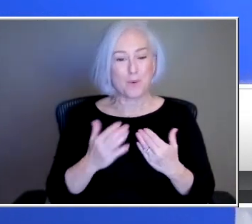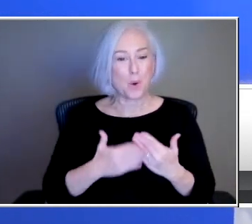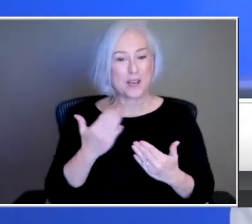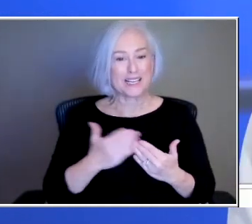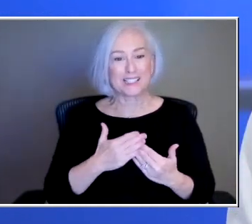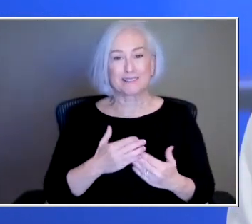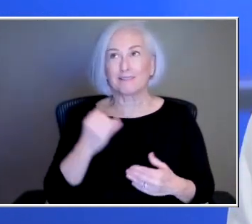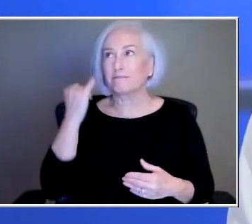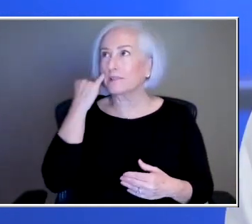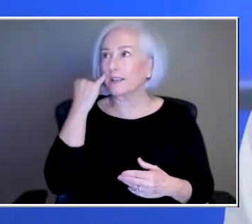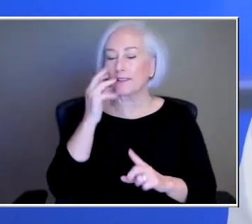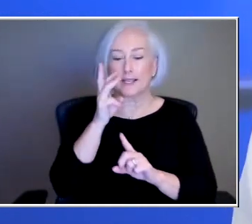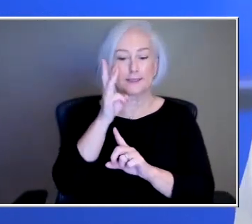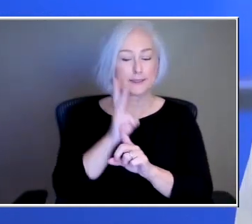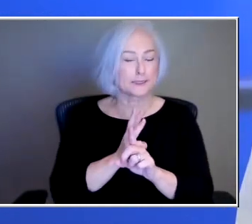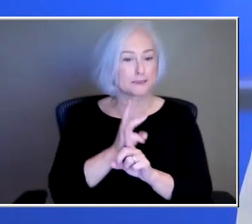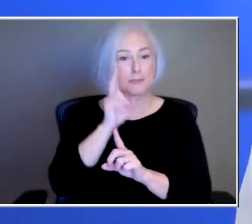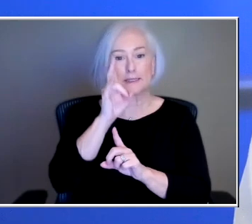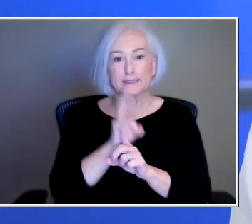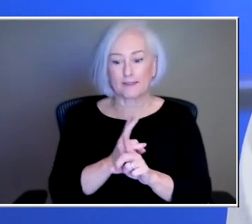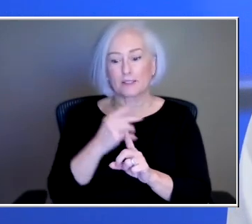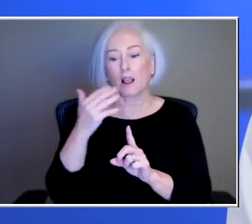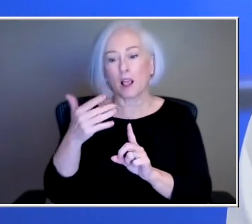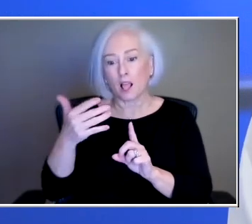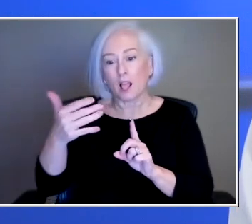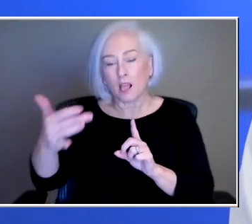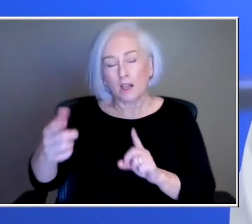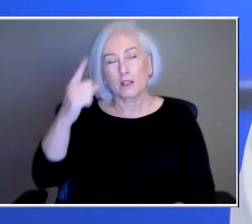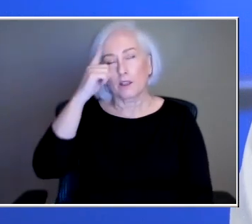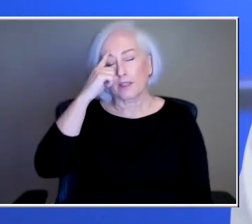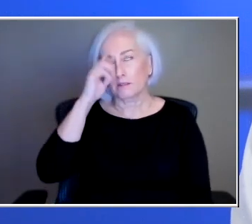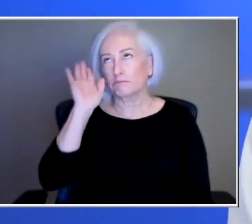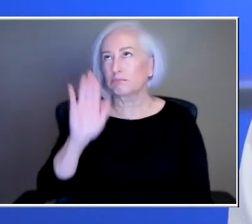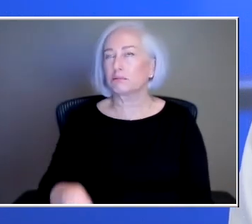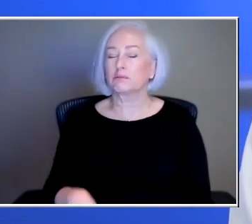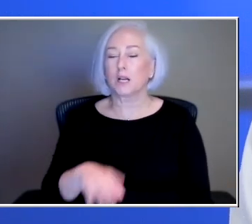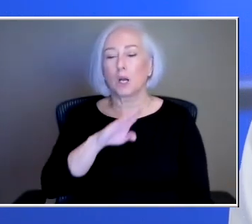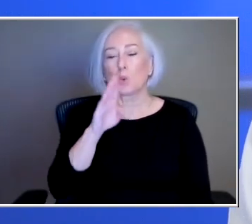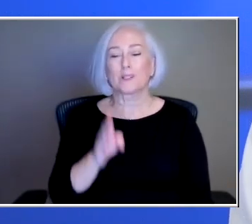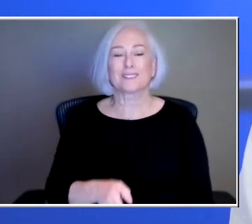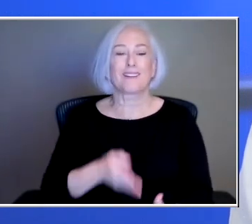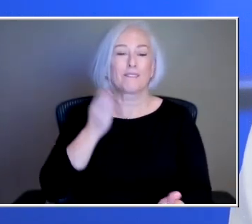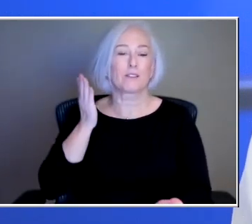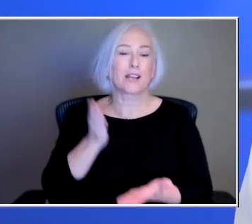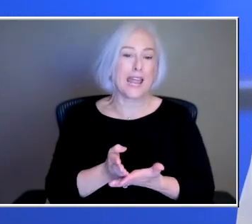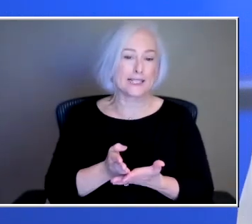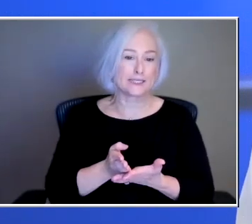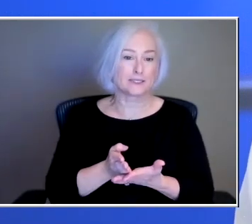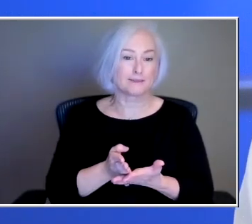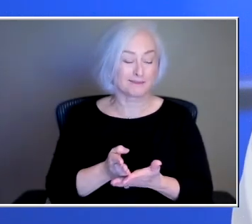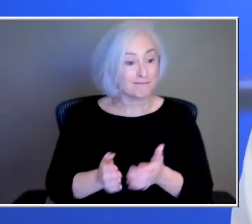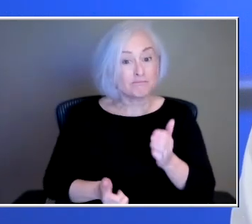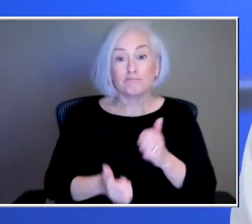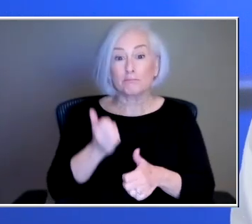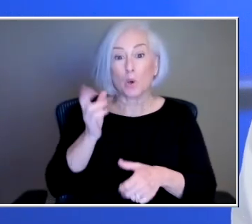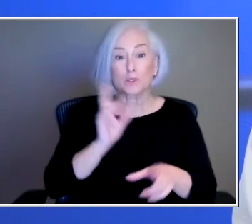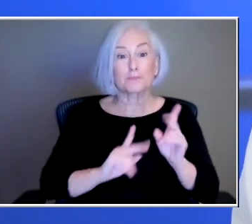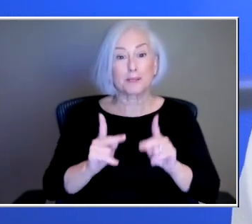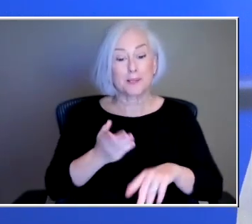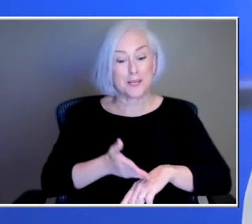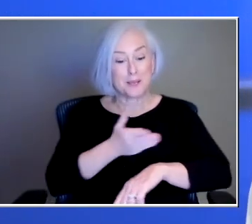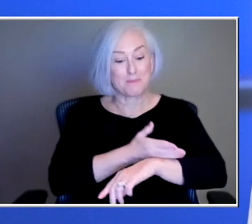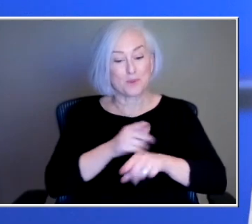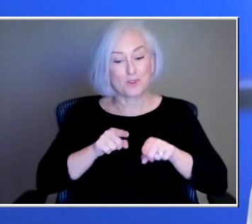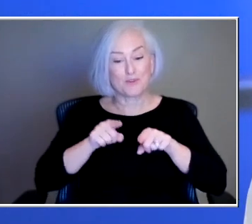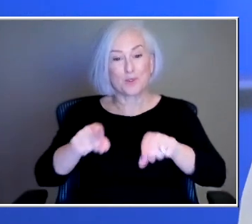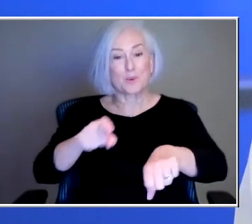your course and you're thinking this is never going to end, what we've seen is most people do get better over time. And so time right now